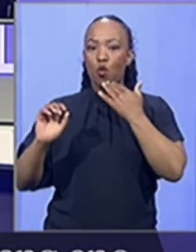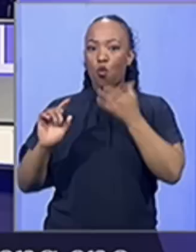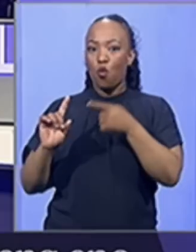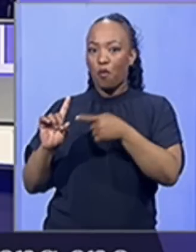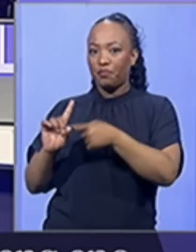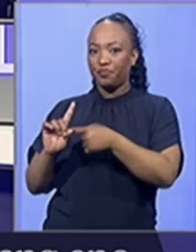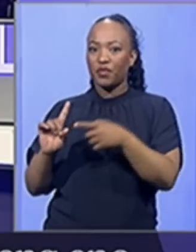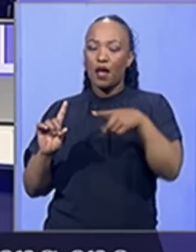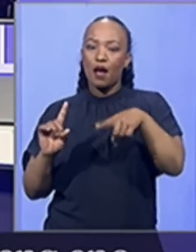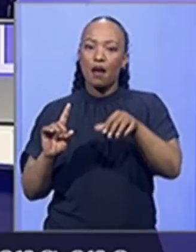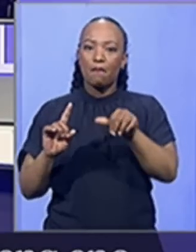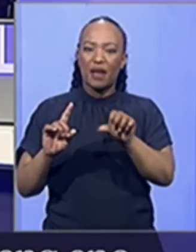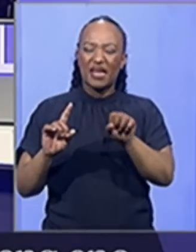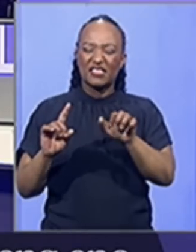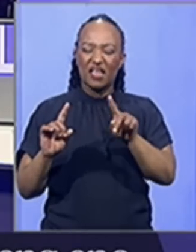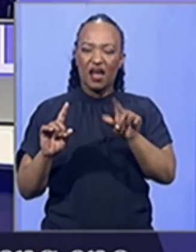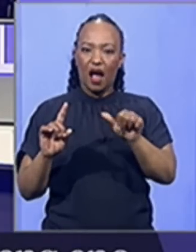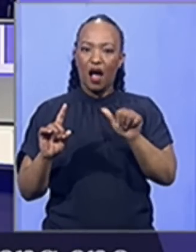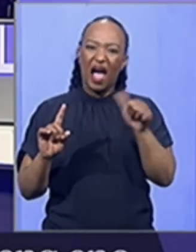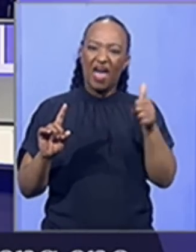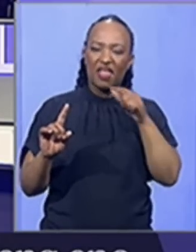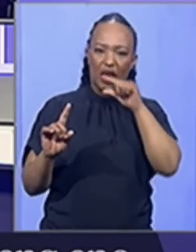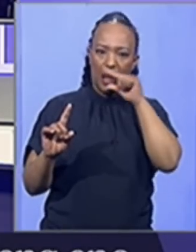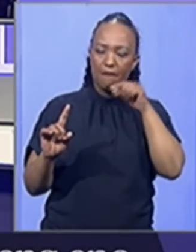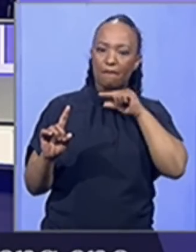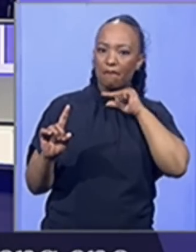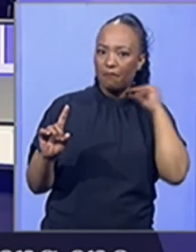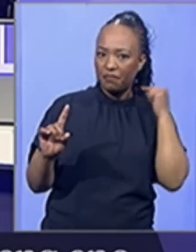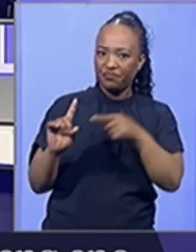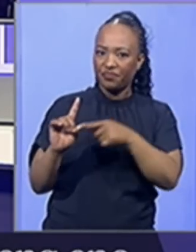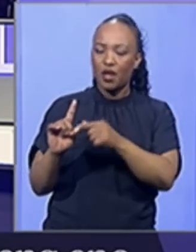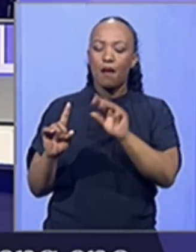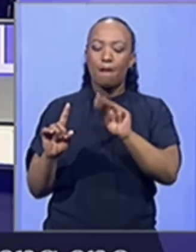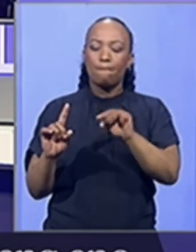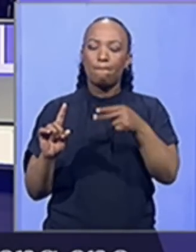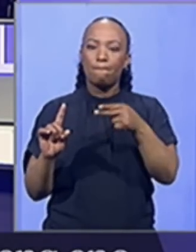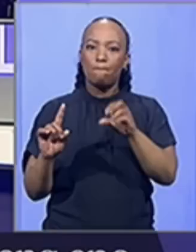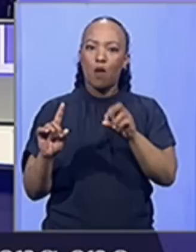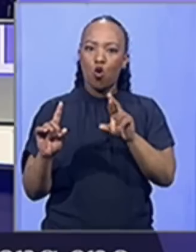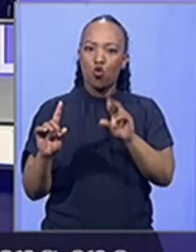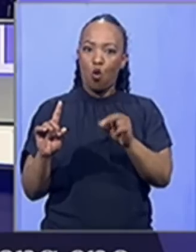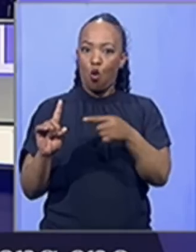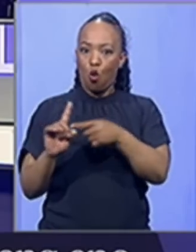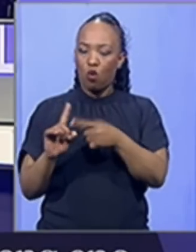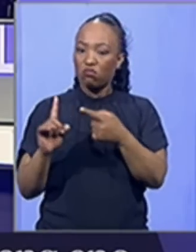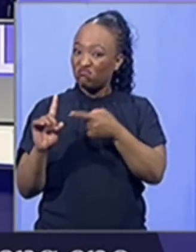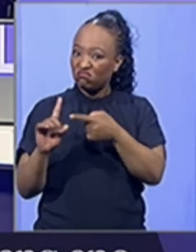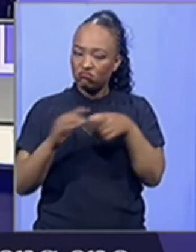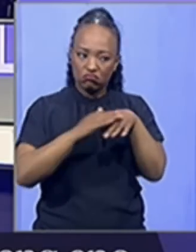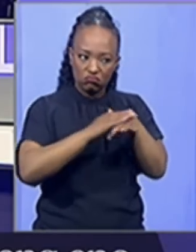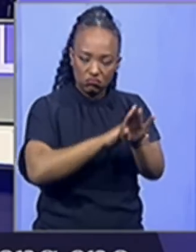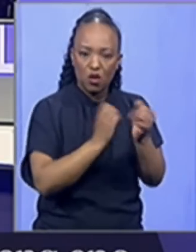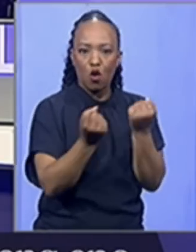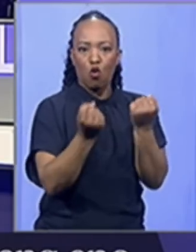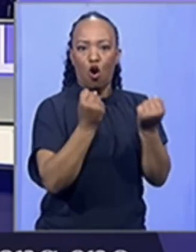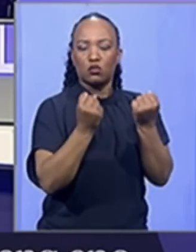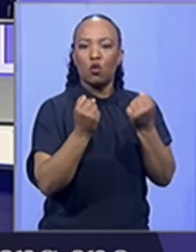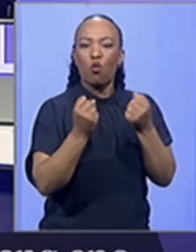itsegeng jaaka Mboro. Fa ne a tlhagelela kwa kgotlatshekelo a lebanwe ke ditatofatso tsa go thopa ka